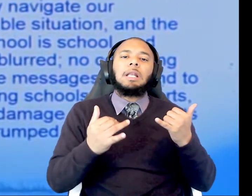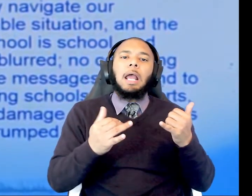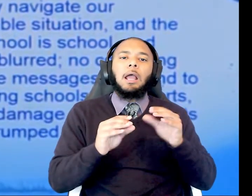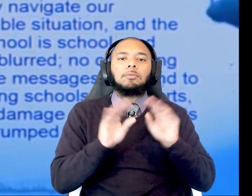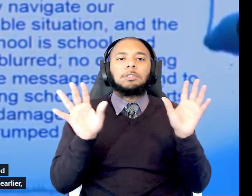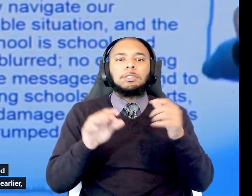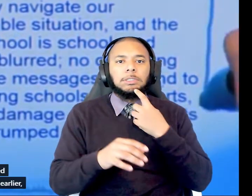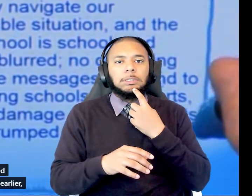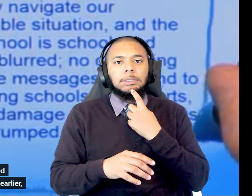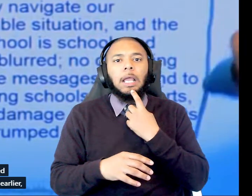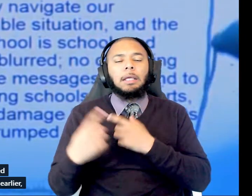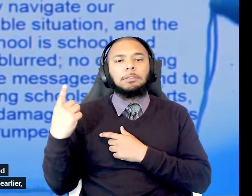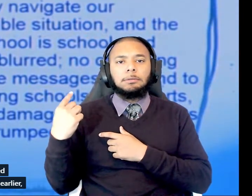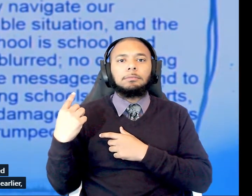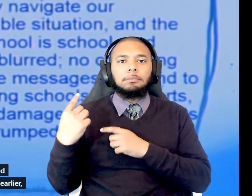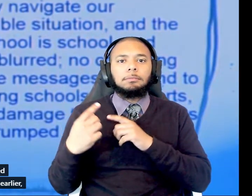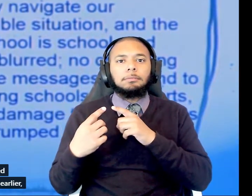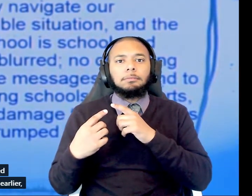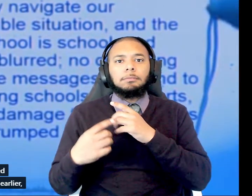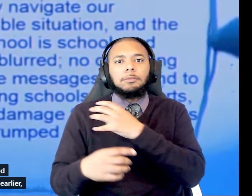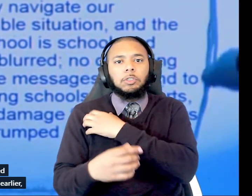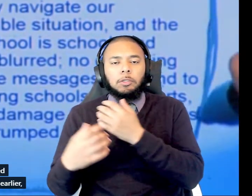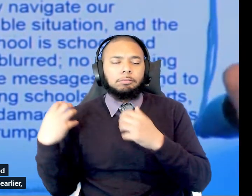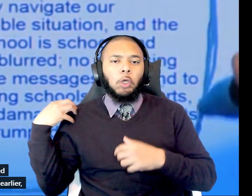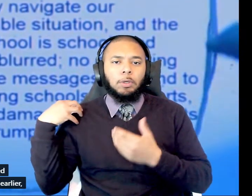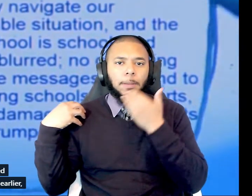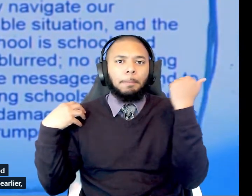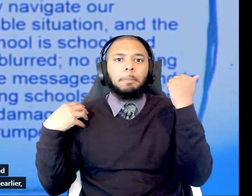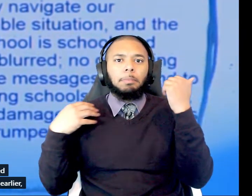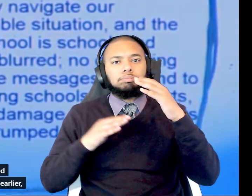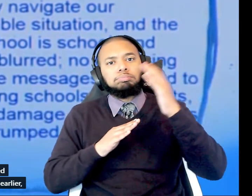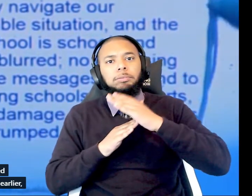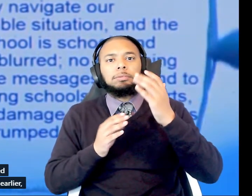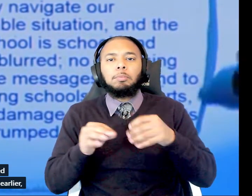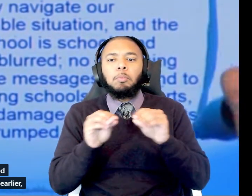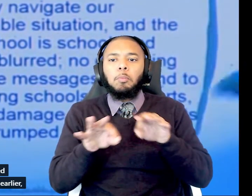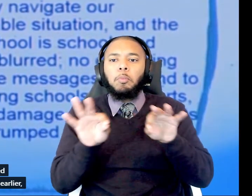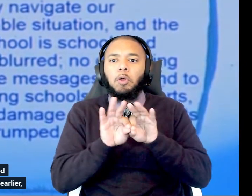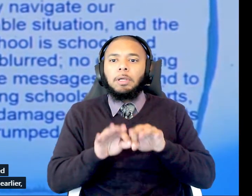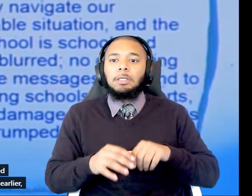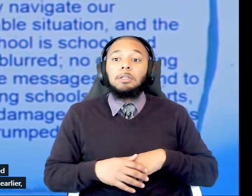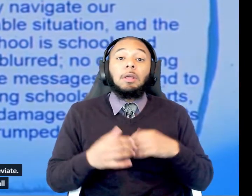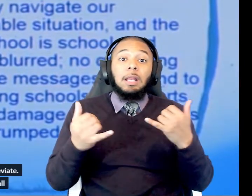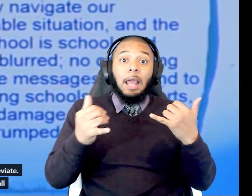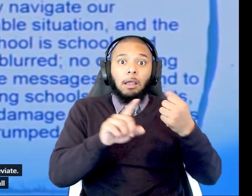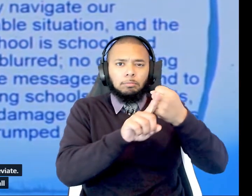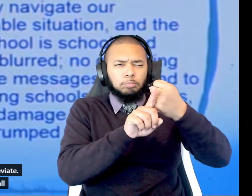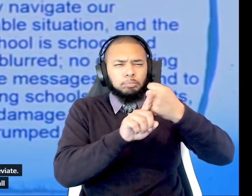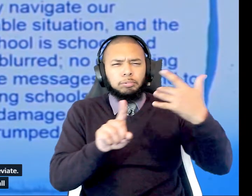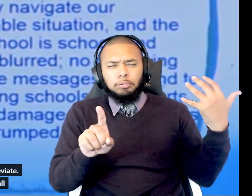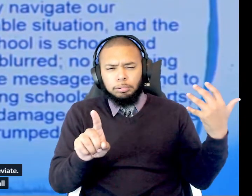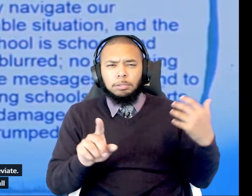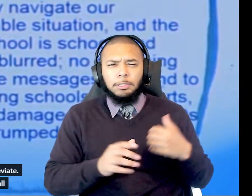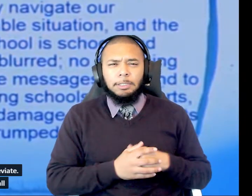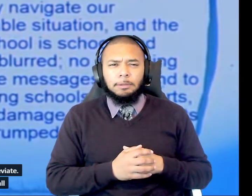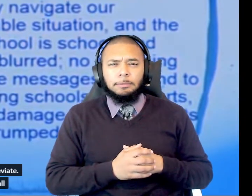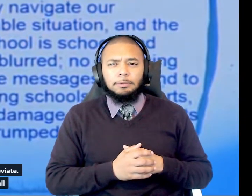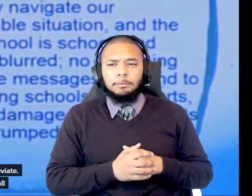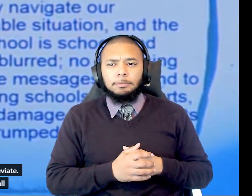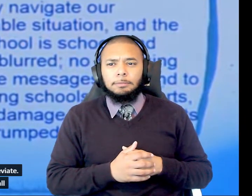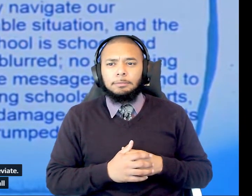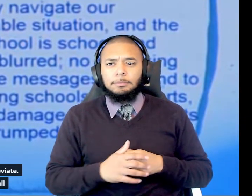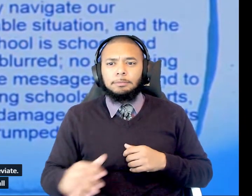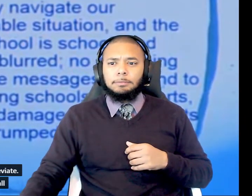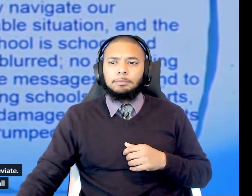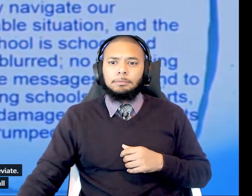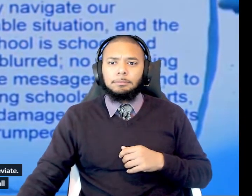here. That was a lot of data. I mixed in just 1 or 2 bits of warrant earlier, but for the most part, I didn't deviate.